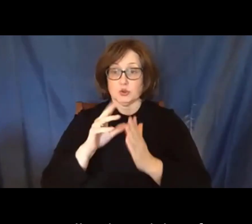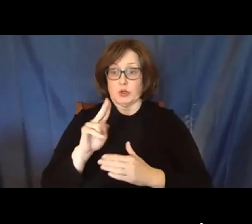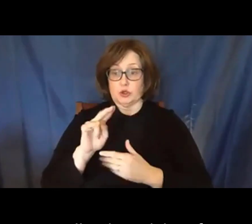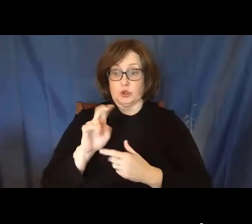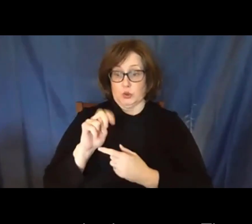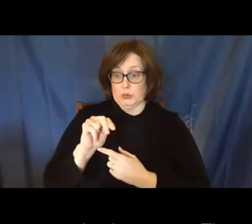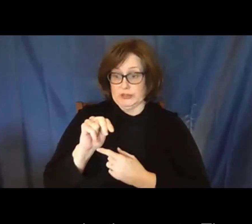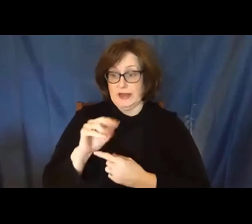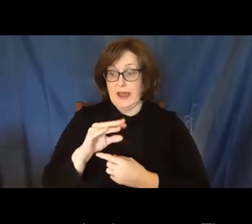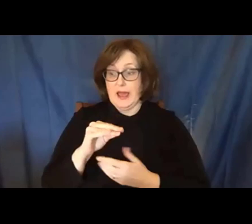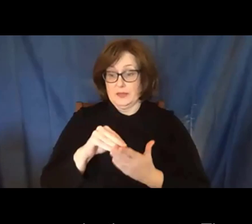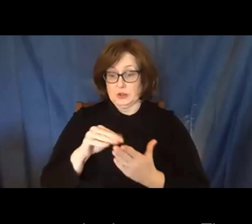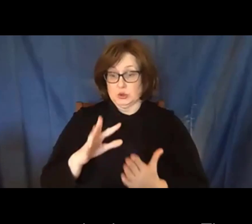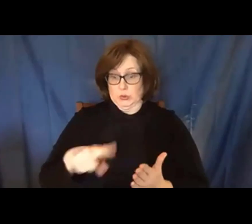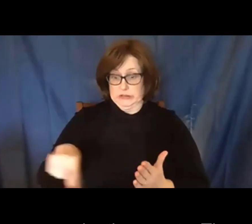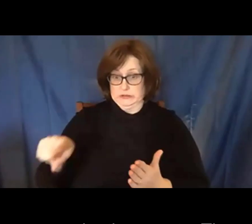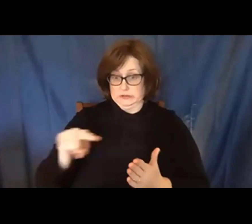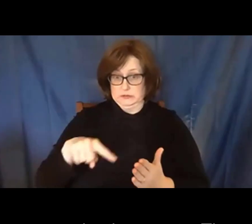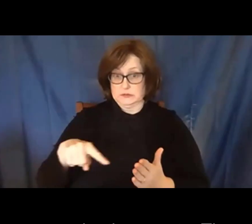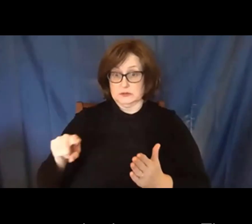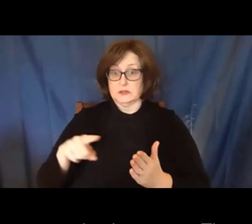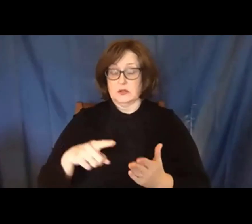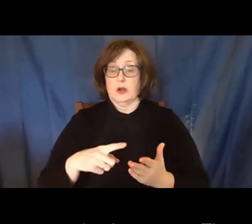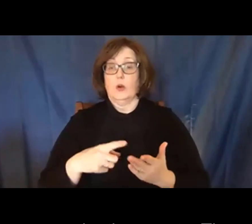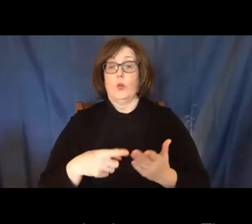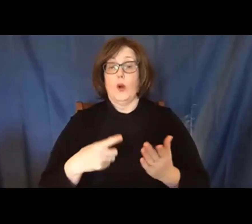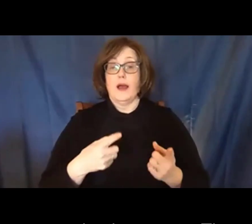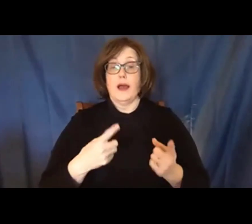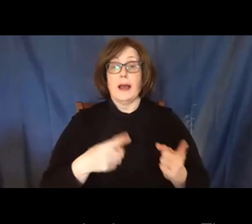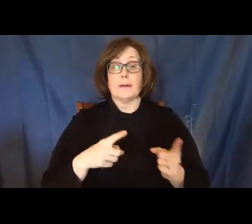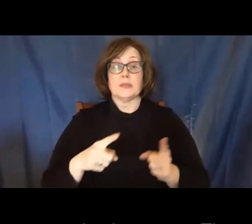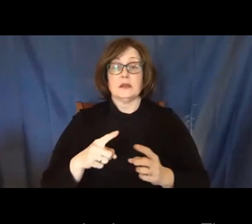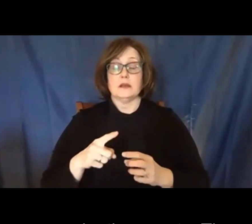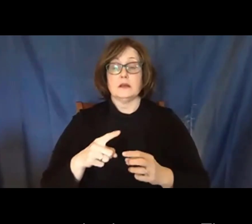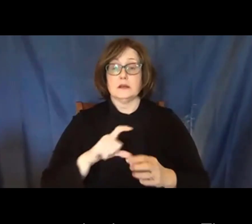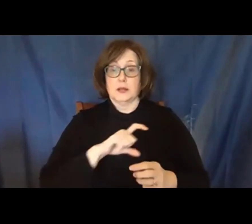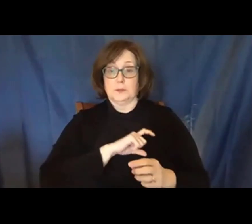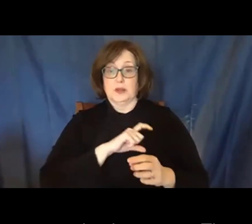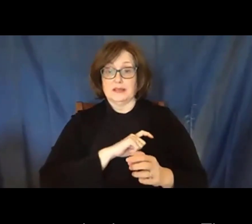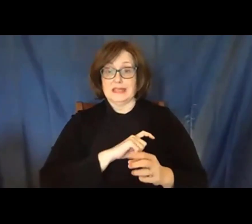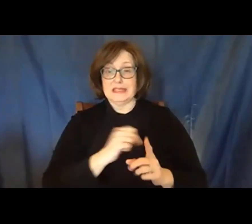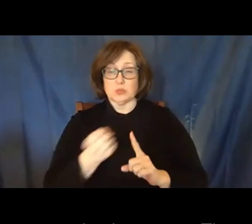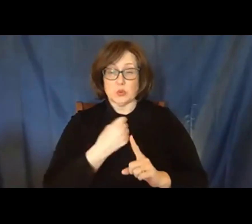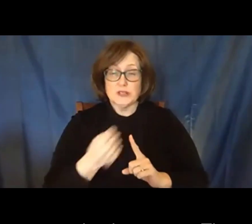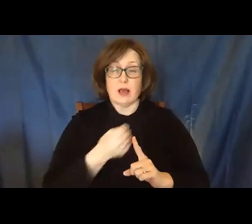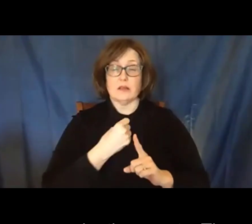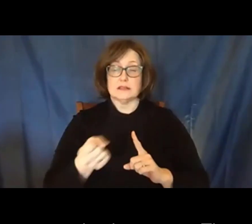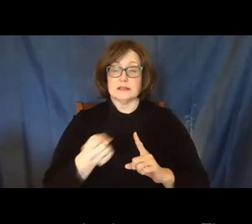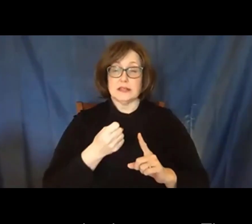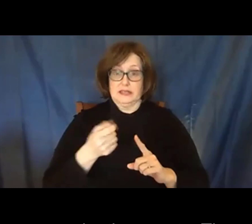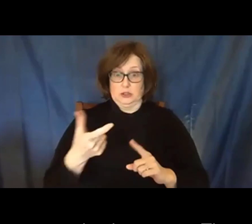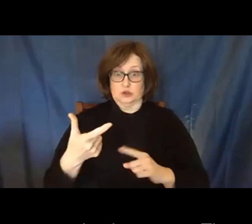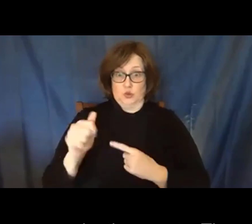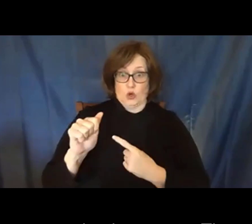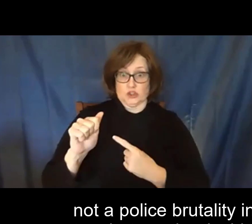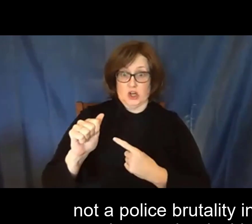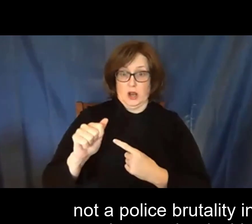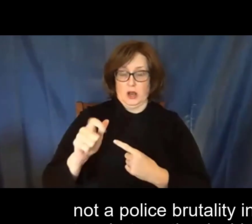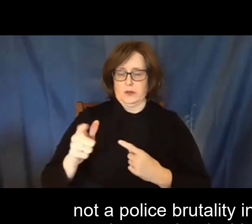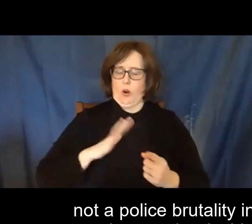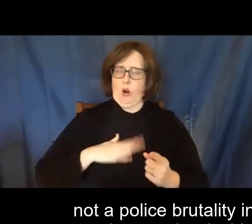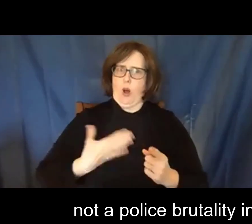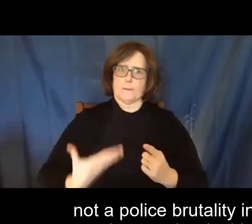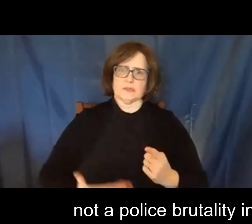very upset by the events, the police brutality. In Georgia, we had an actual,